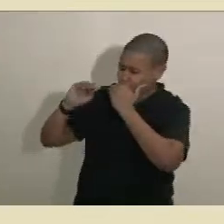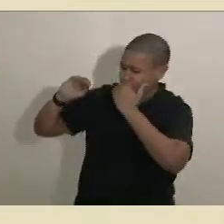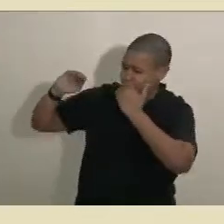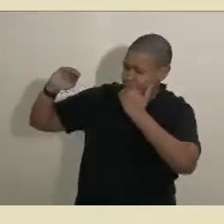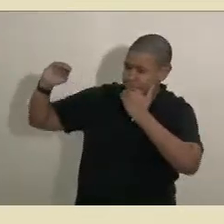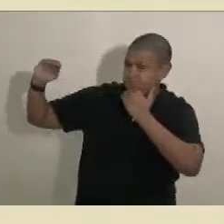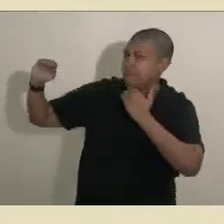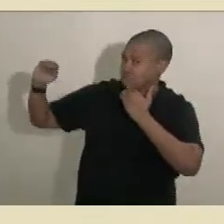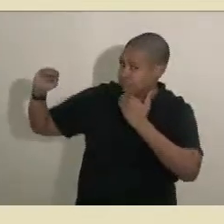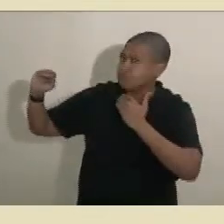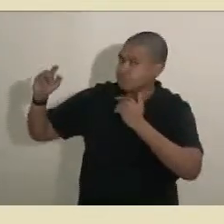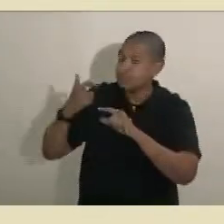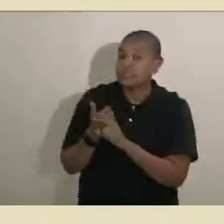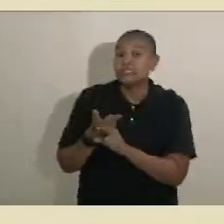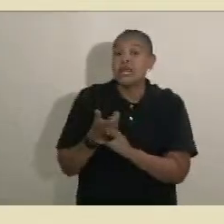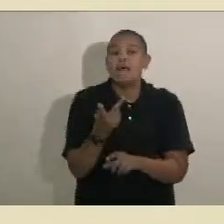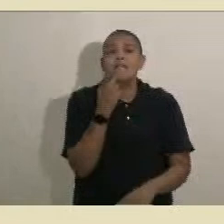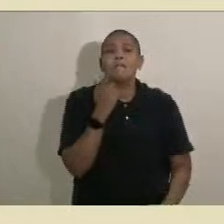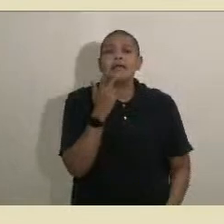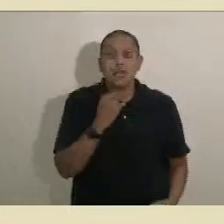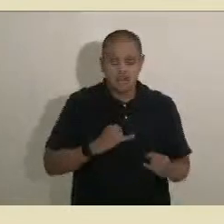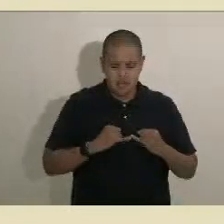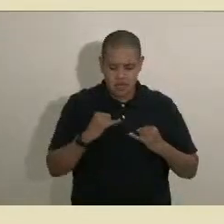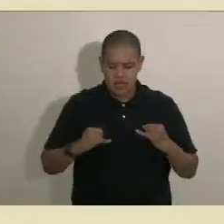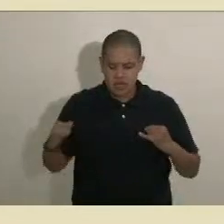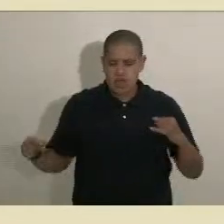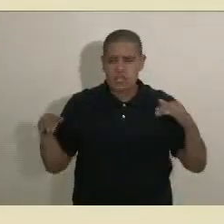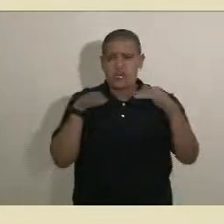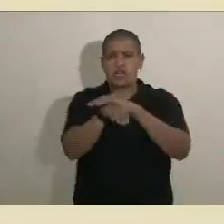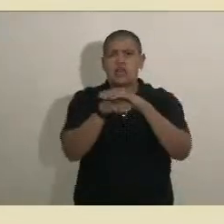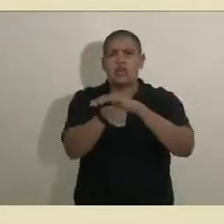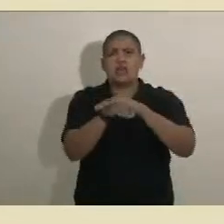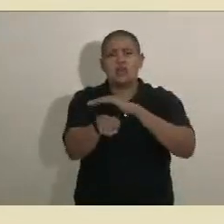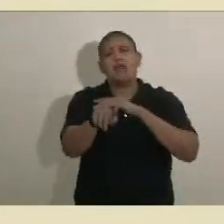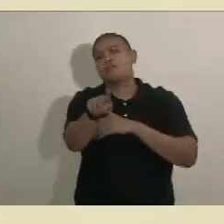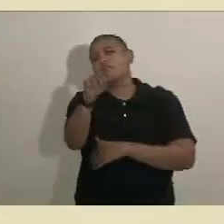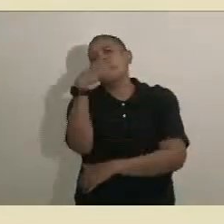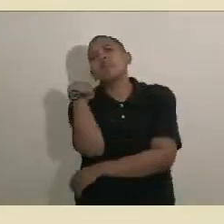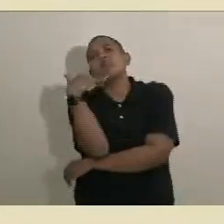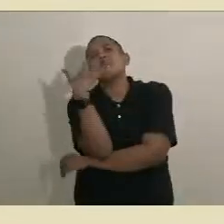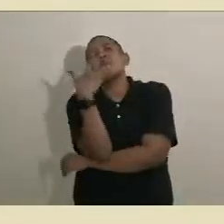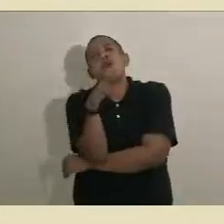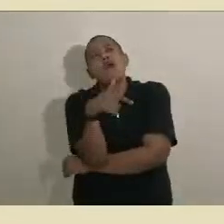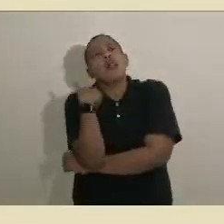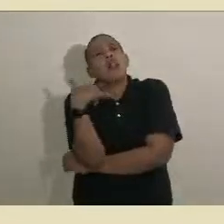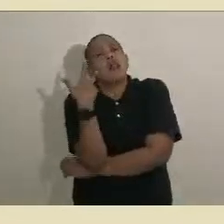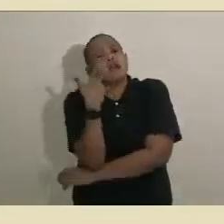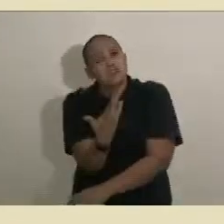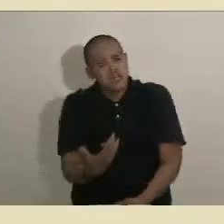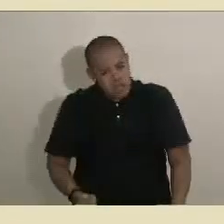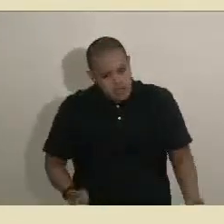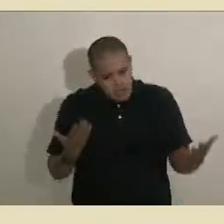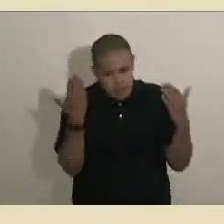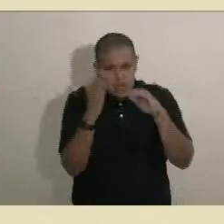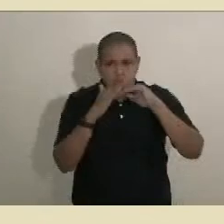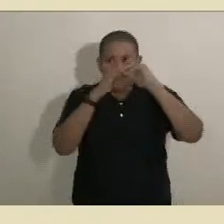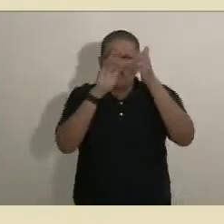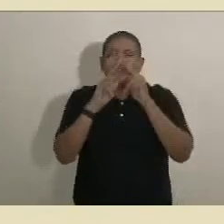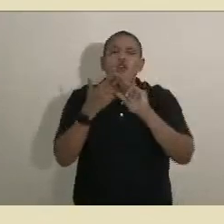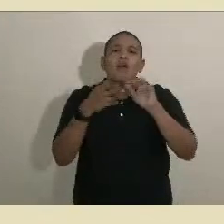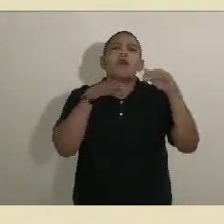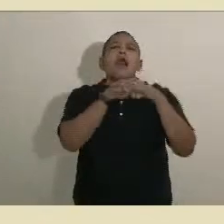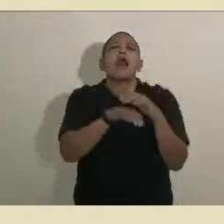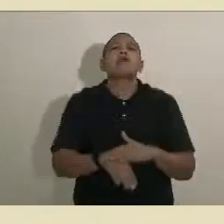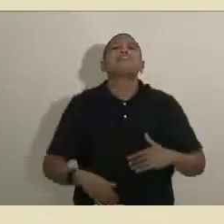shows that in terms of admissions, fortunately, we are not seeing an increase in the number of admissions. That is still